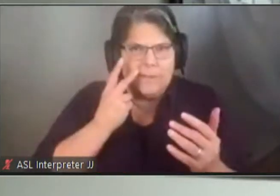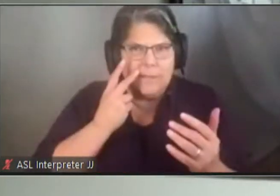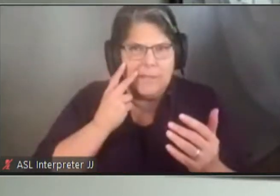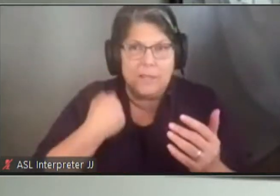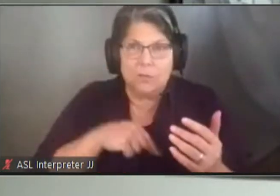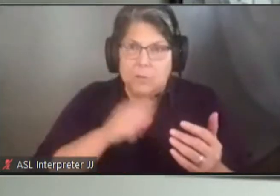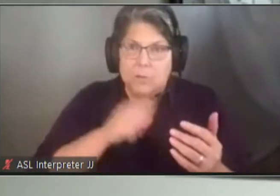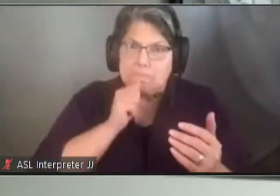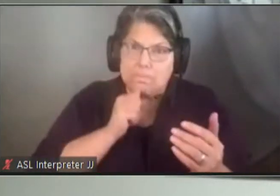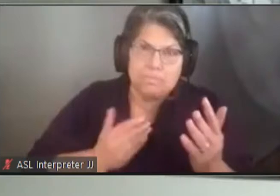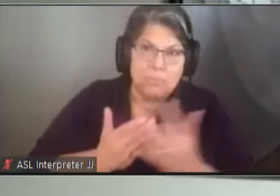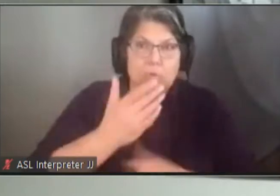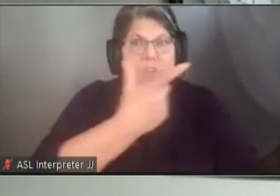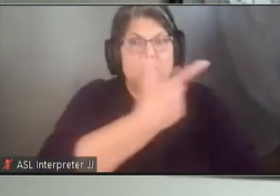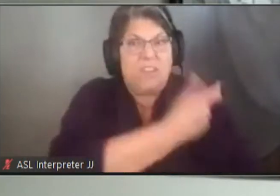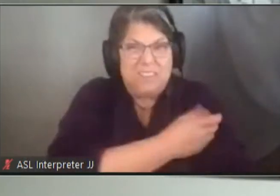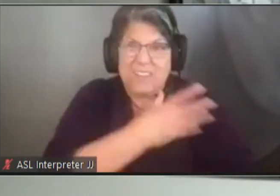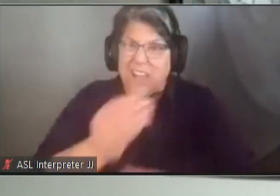and this pandemic.